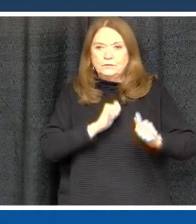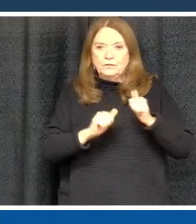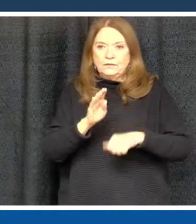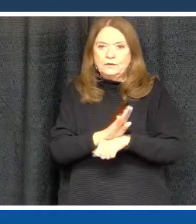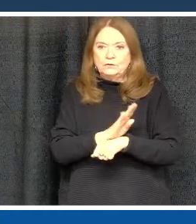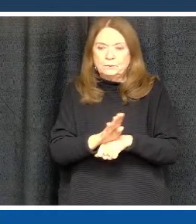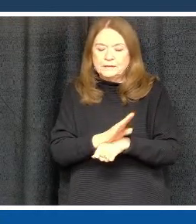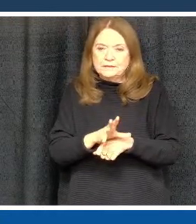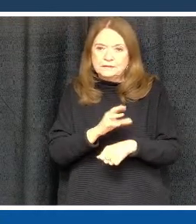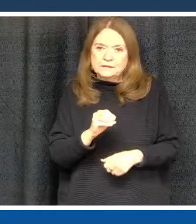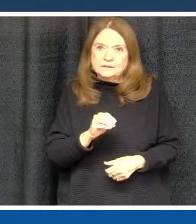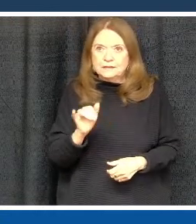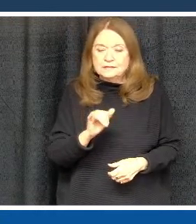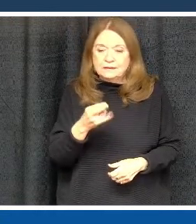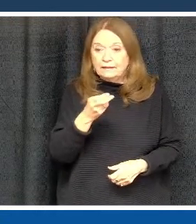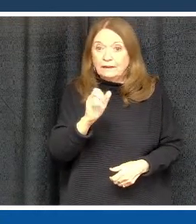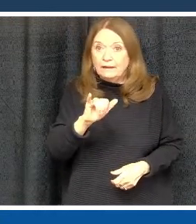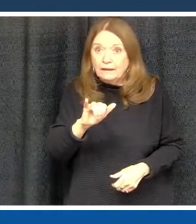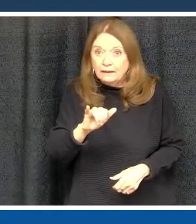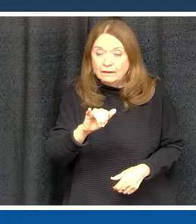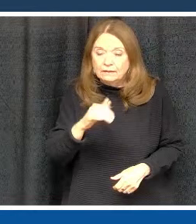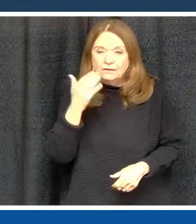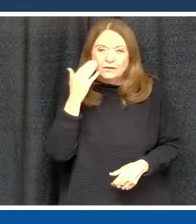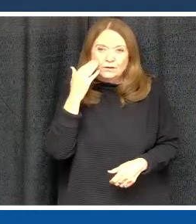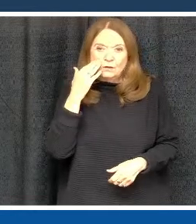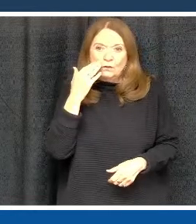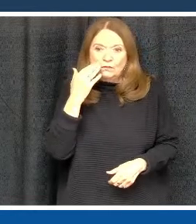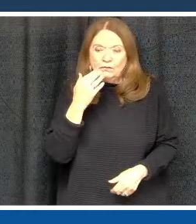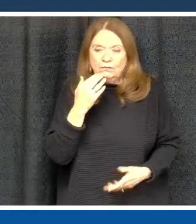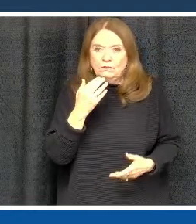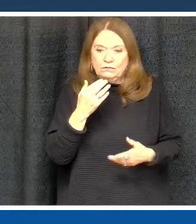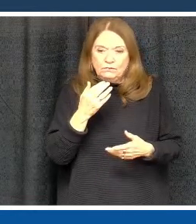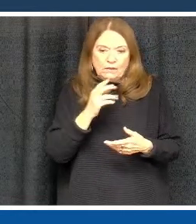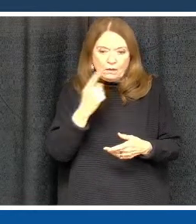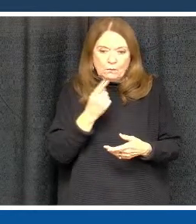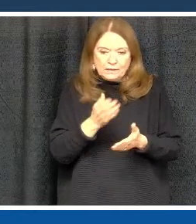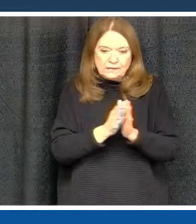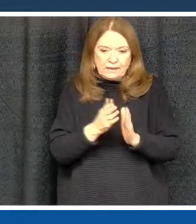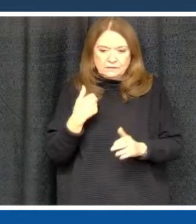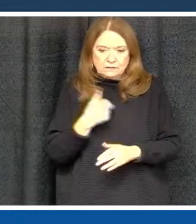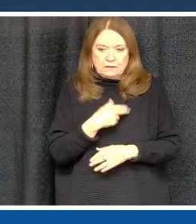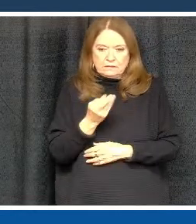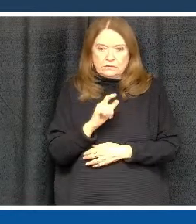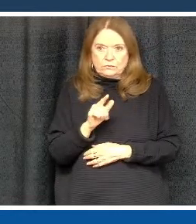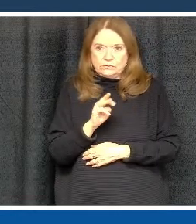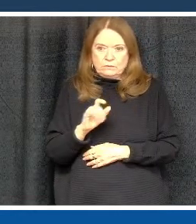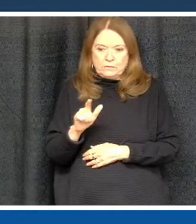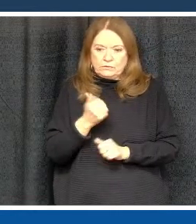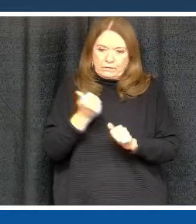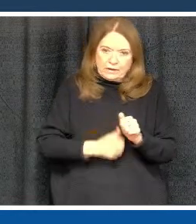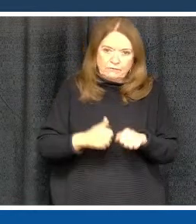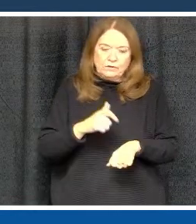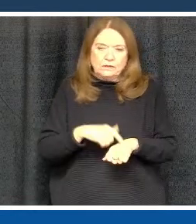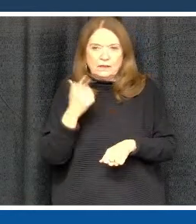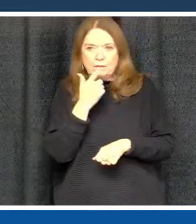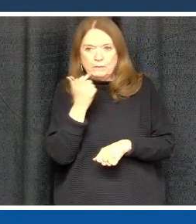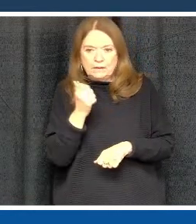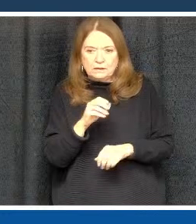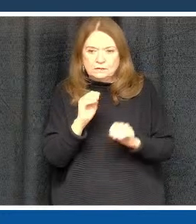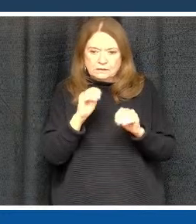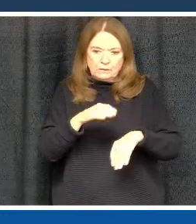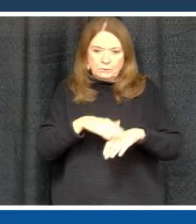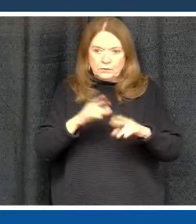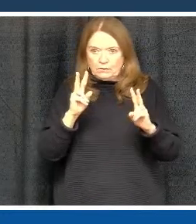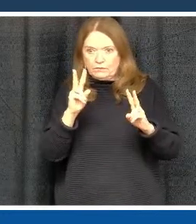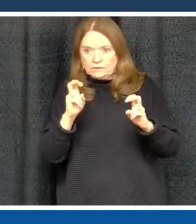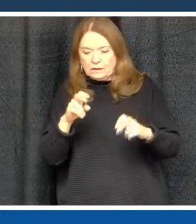and it's like, hey, they come to us every single time. I guess because they put on the title,